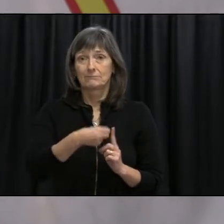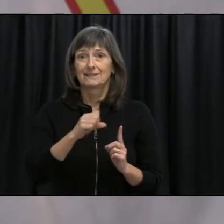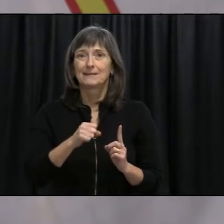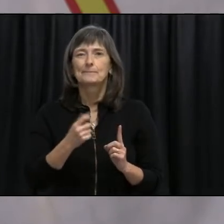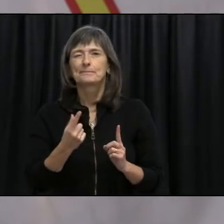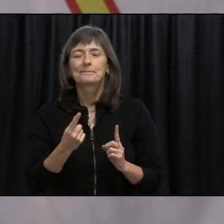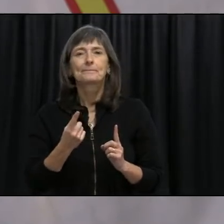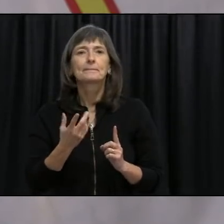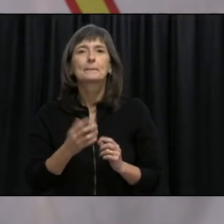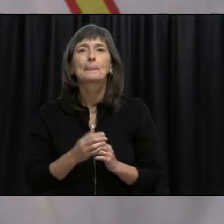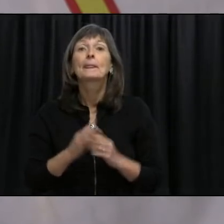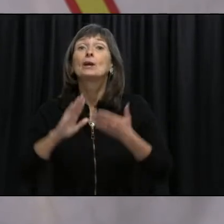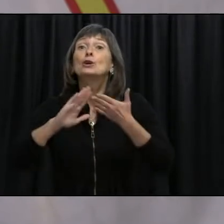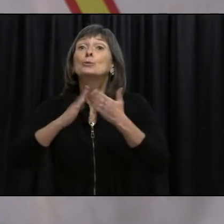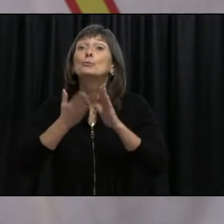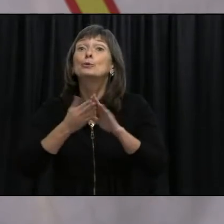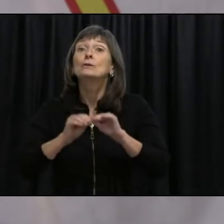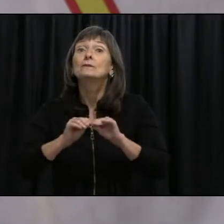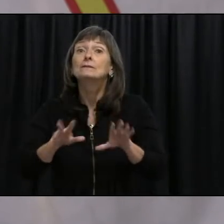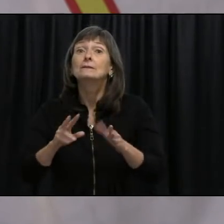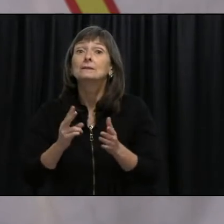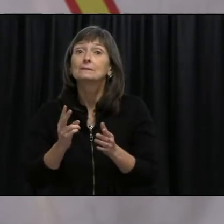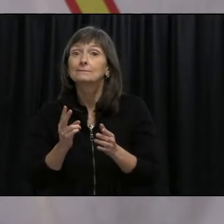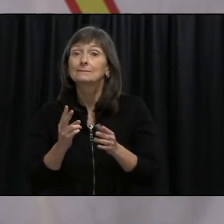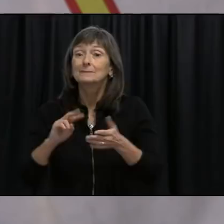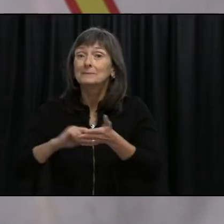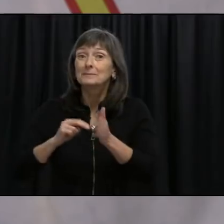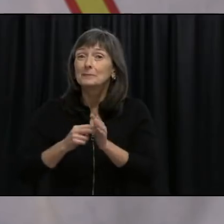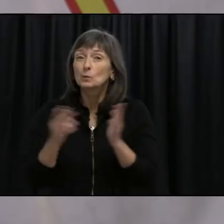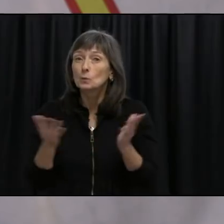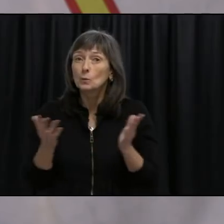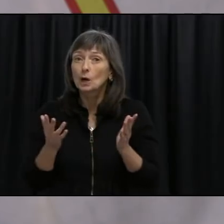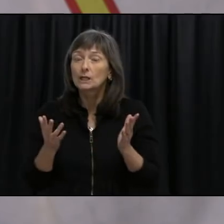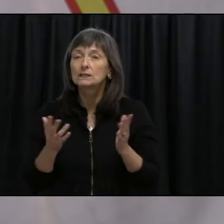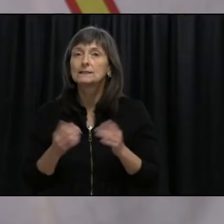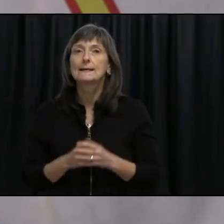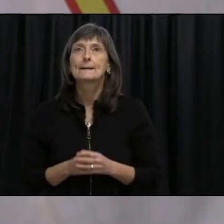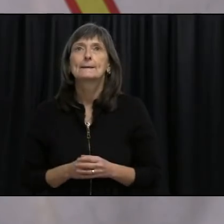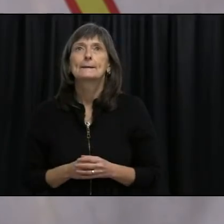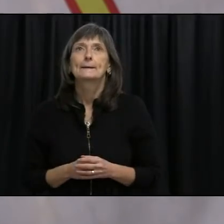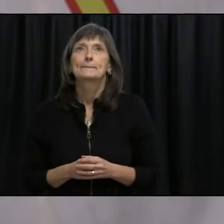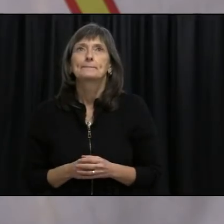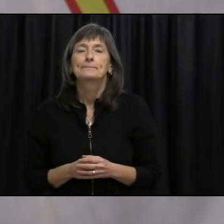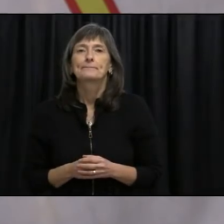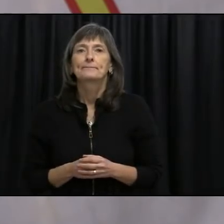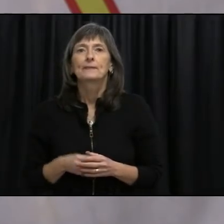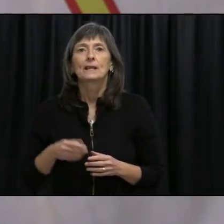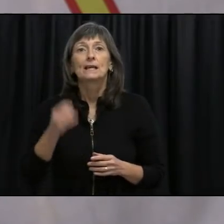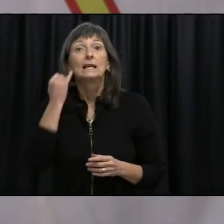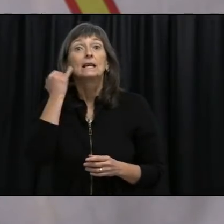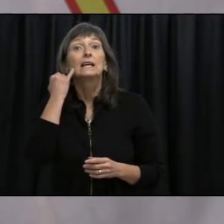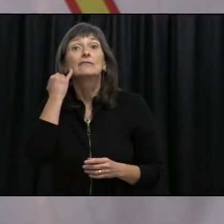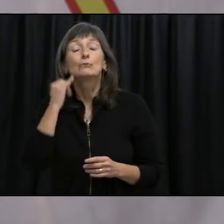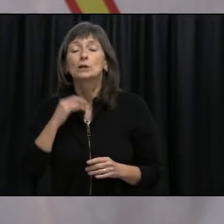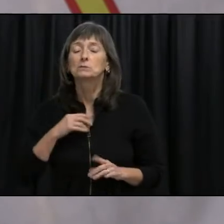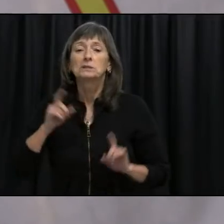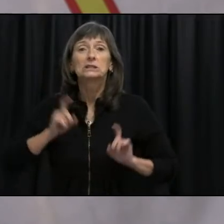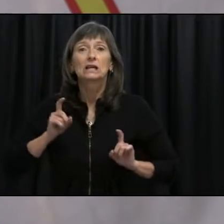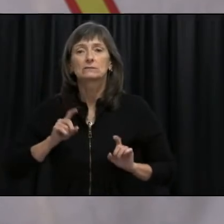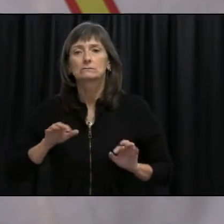The way that community transmission is being used, I think, in general, is more about us finding cases that we